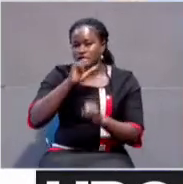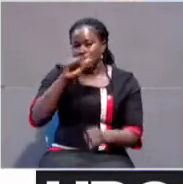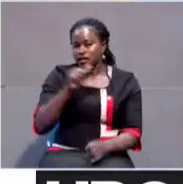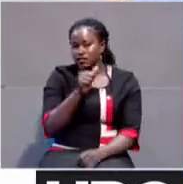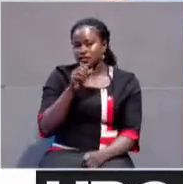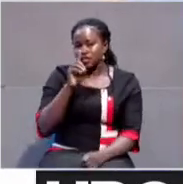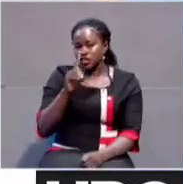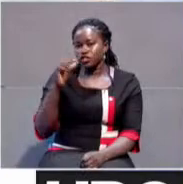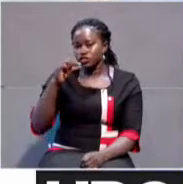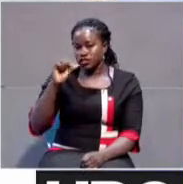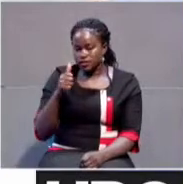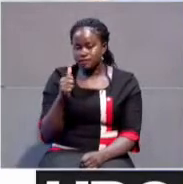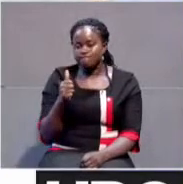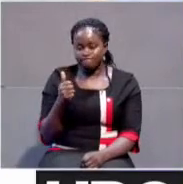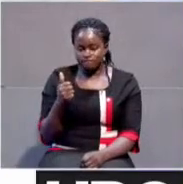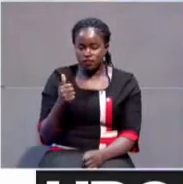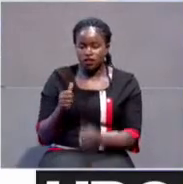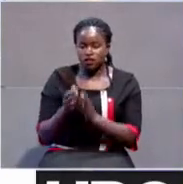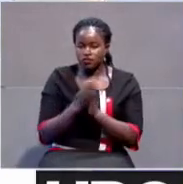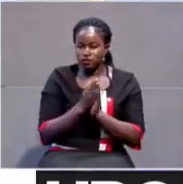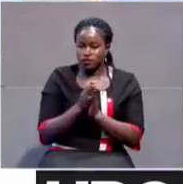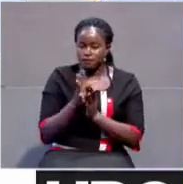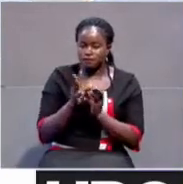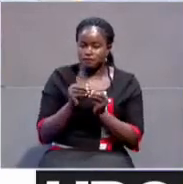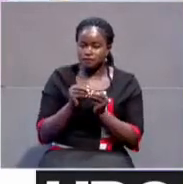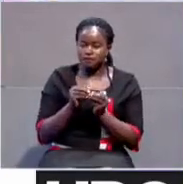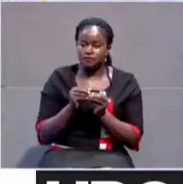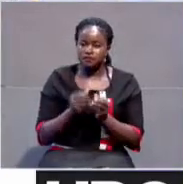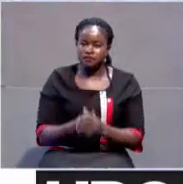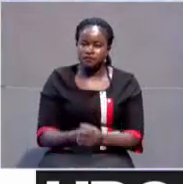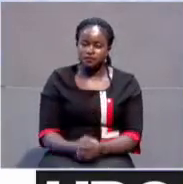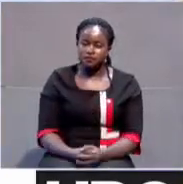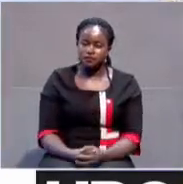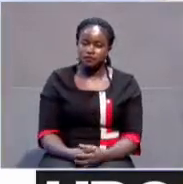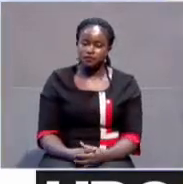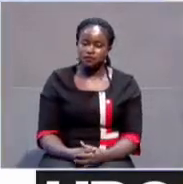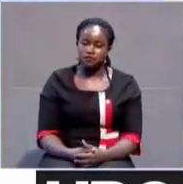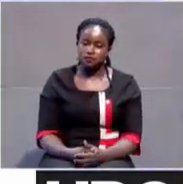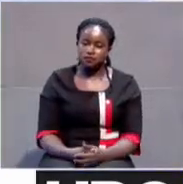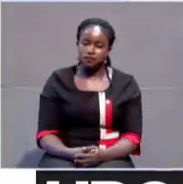development goals. Shaidat in Nasaku, UBC News.